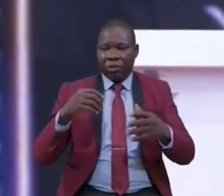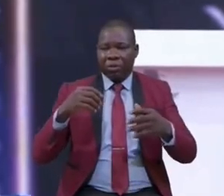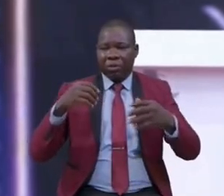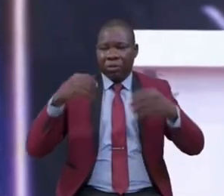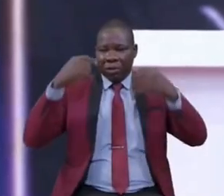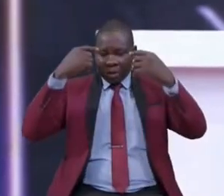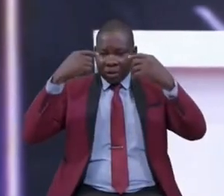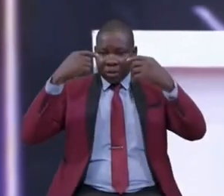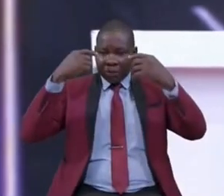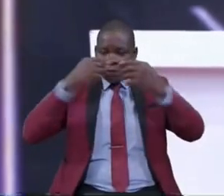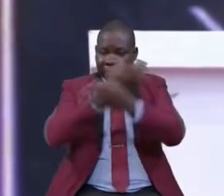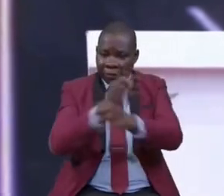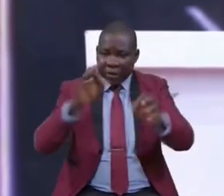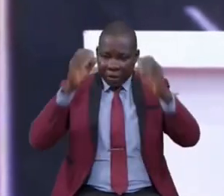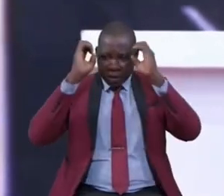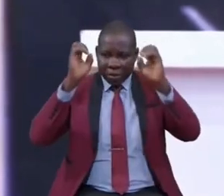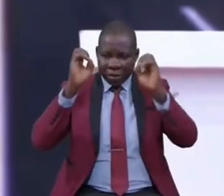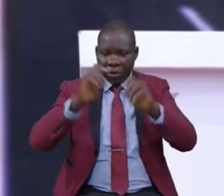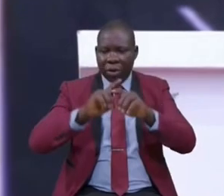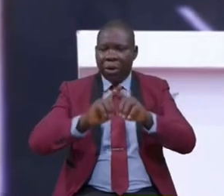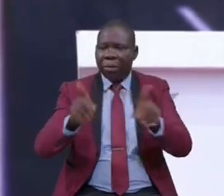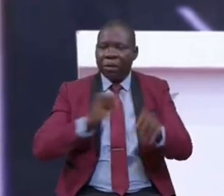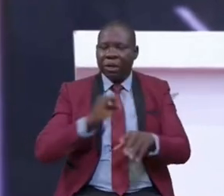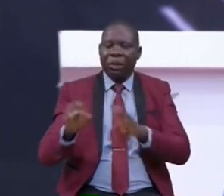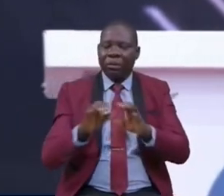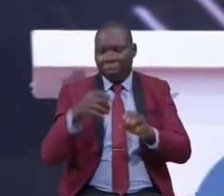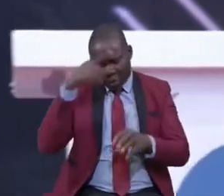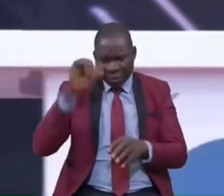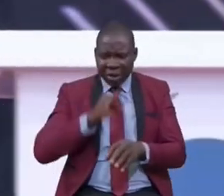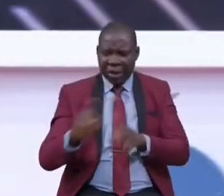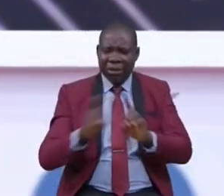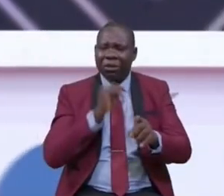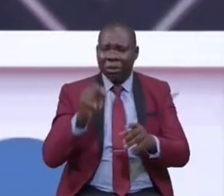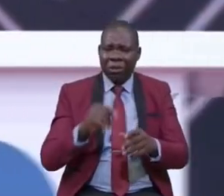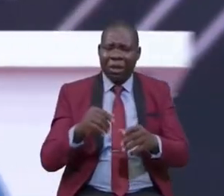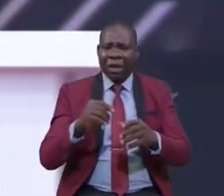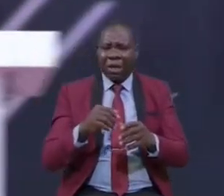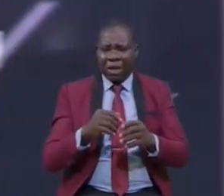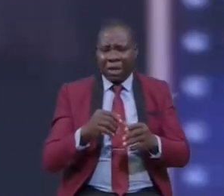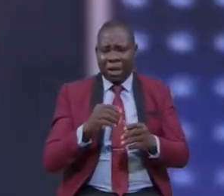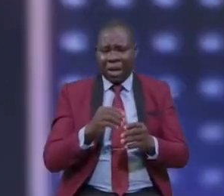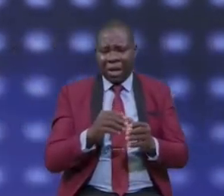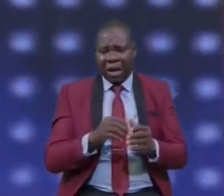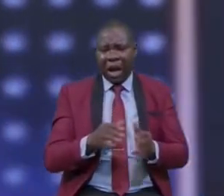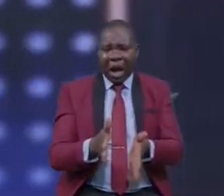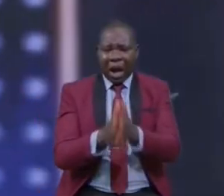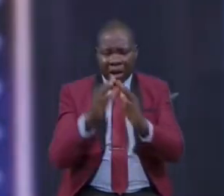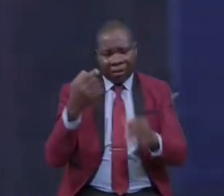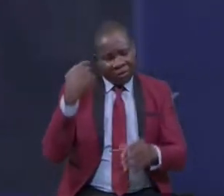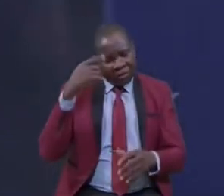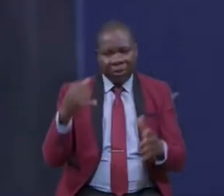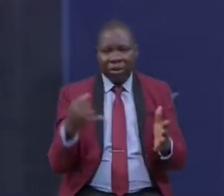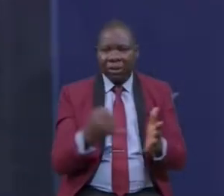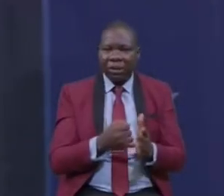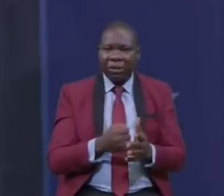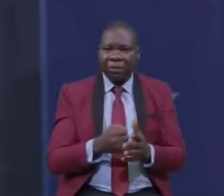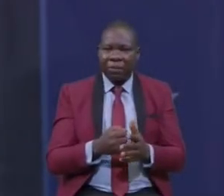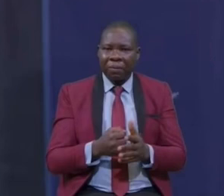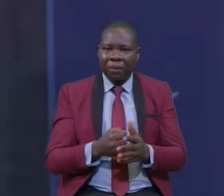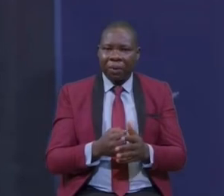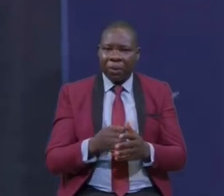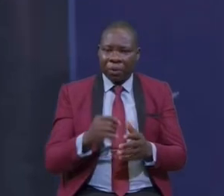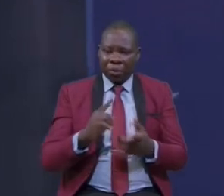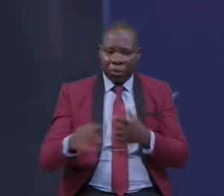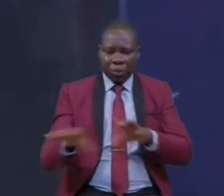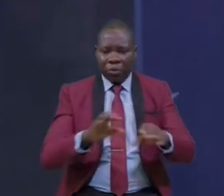I didn't apply. And it listed up a lot of things that, you know, I would benefit. And eventually, my professor